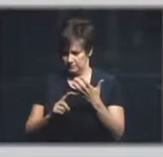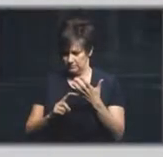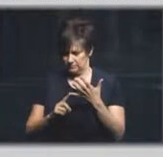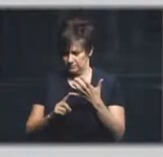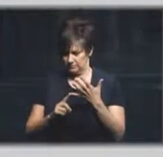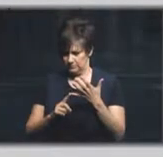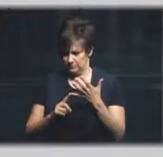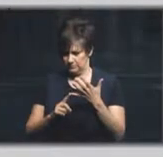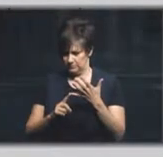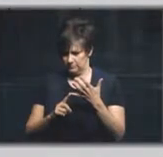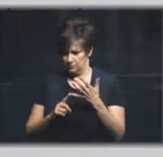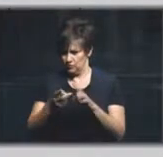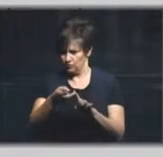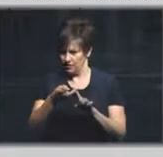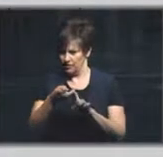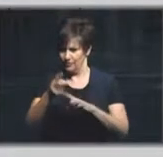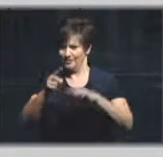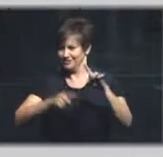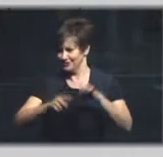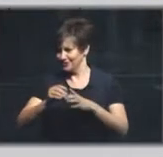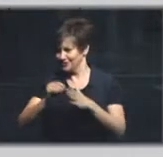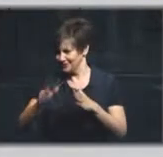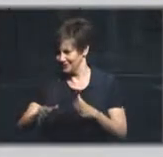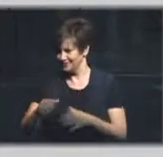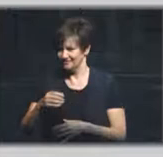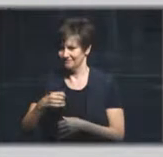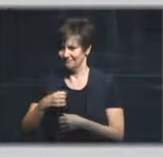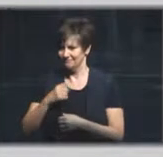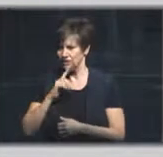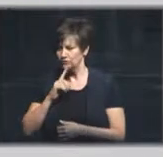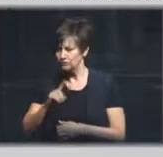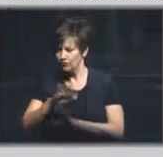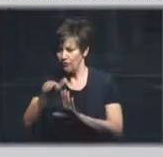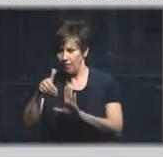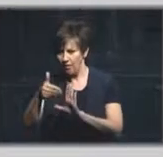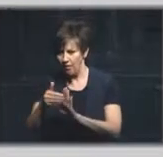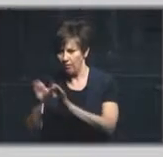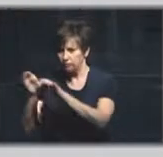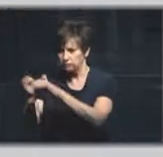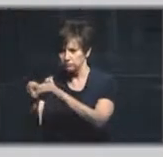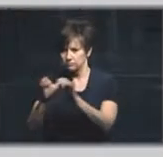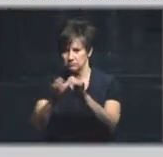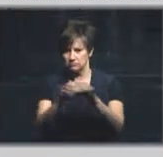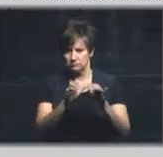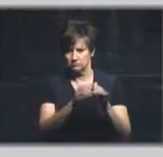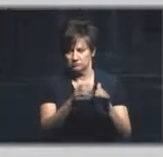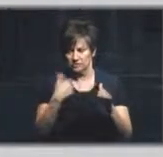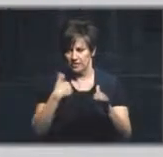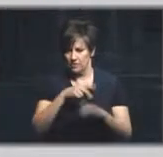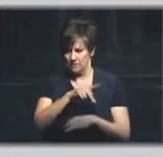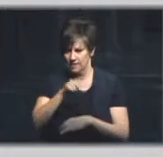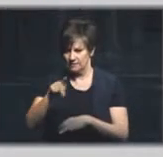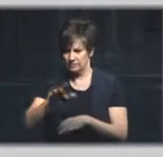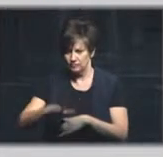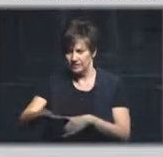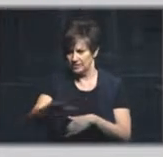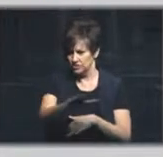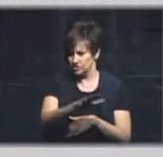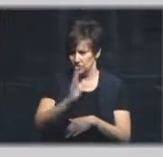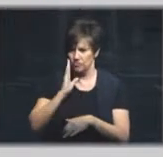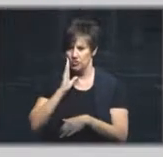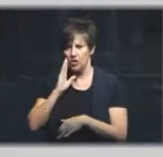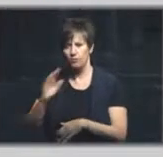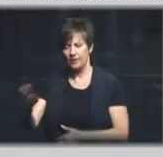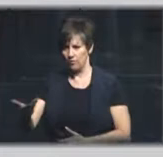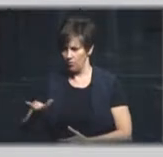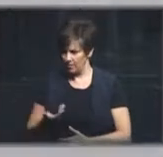is recruiting diverse students. So making sure that all populations of our Pikes Peak region know that they are